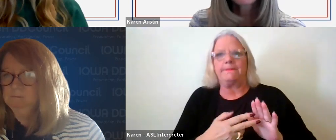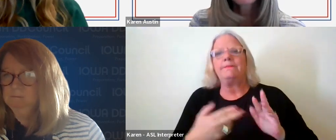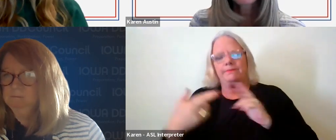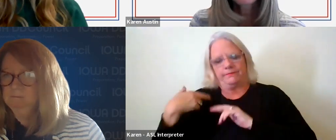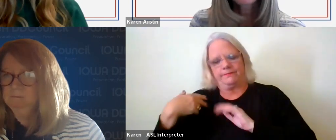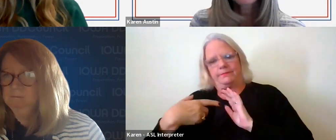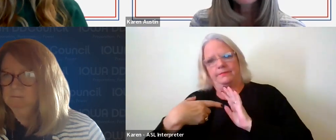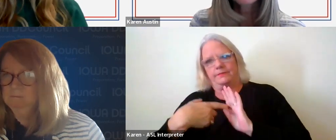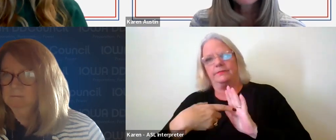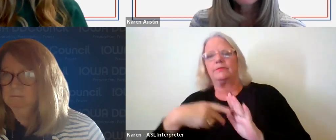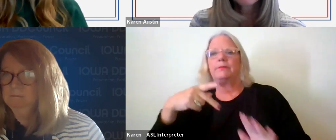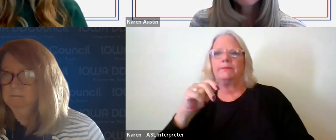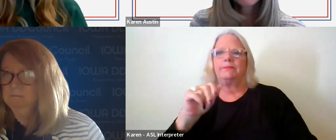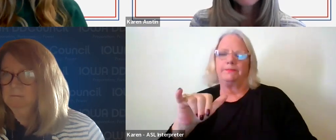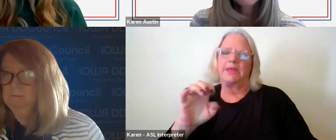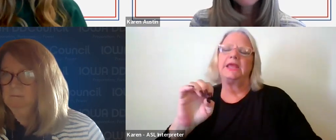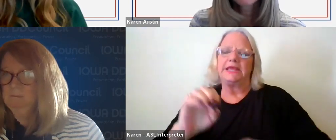could.